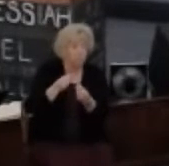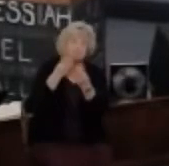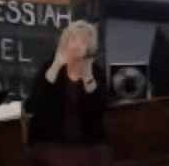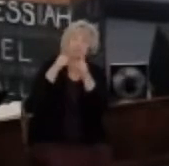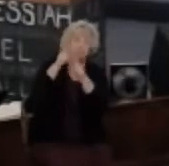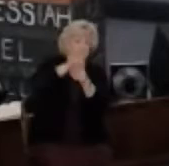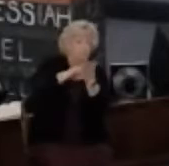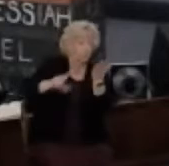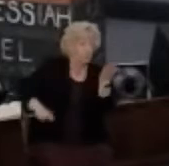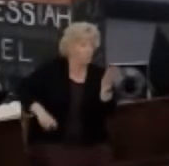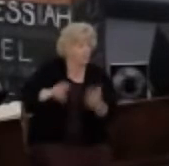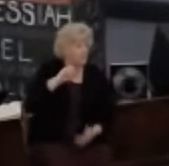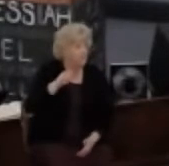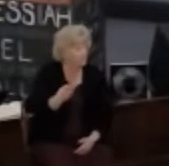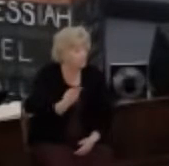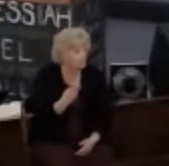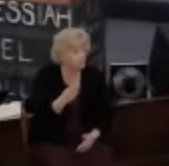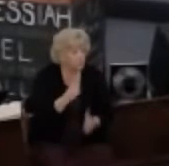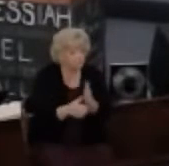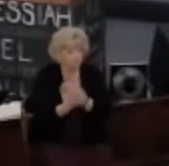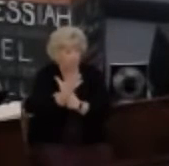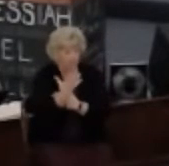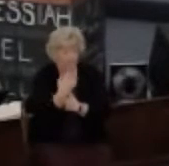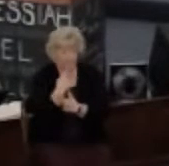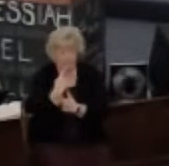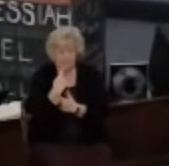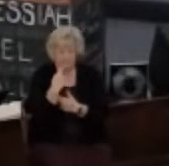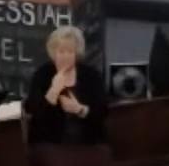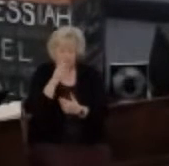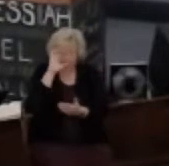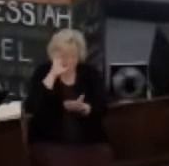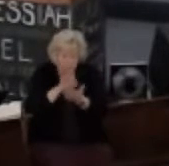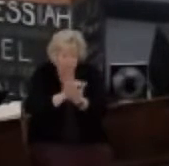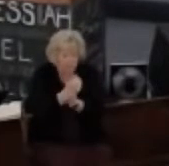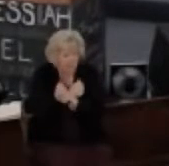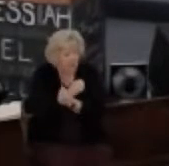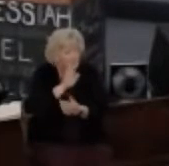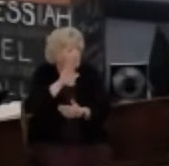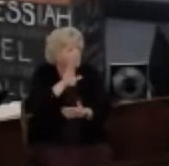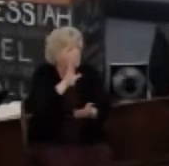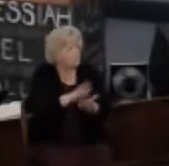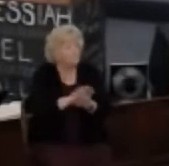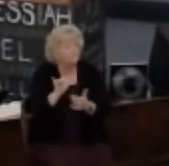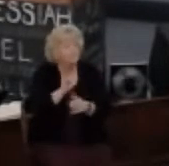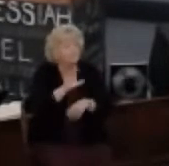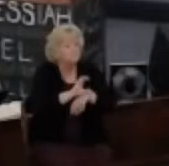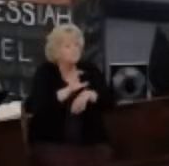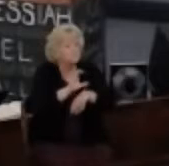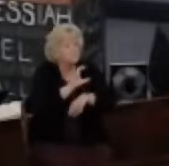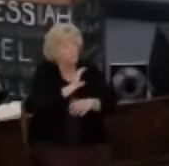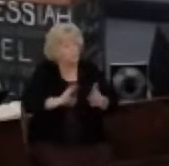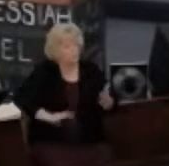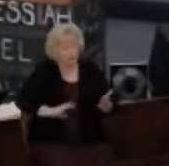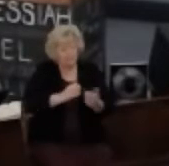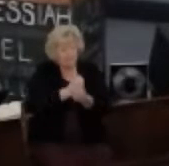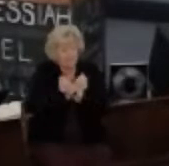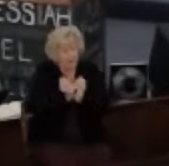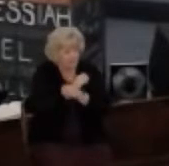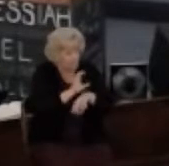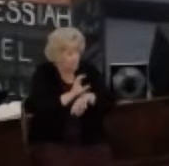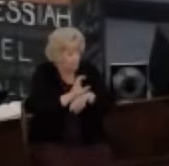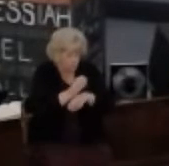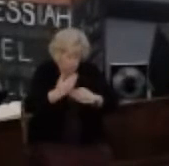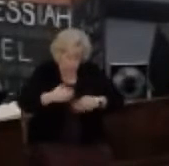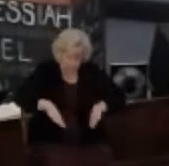Ephesians chapter 5, verse 25, husbands, love your wives as Christ loved the church and gave himself up for